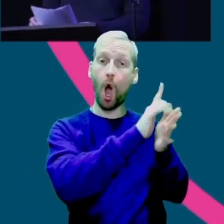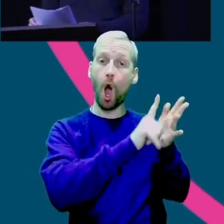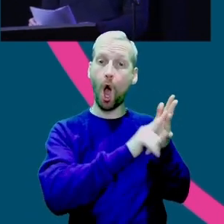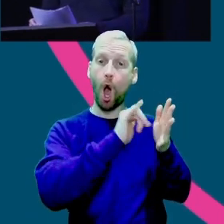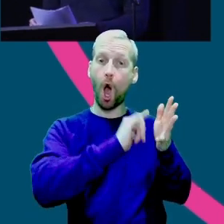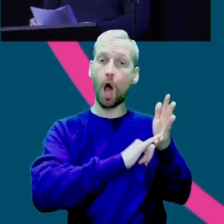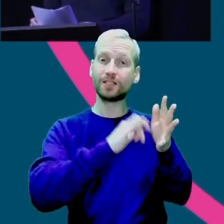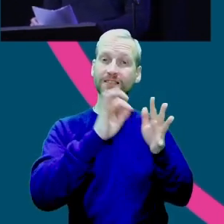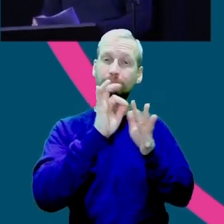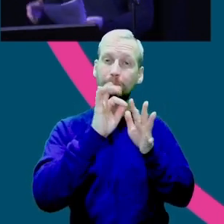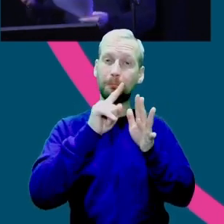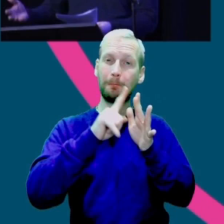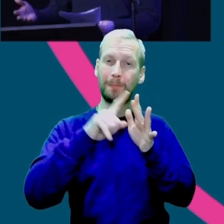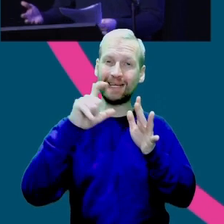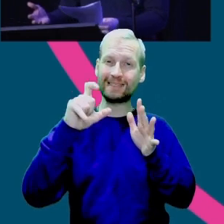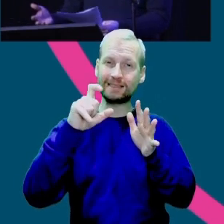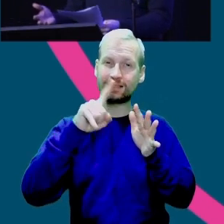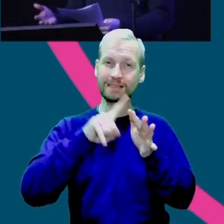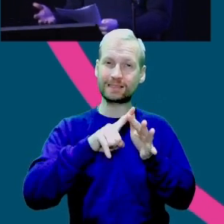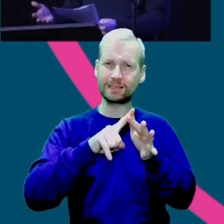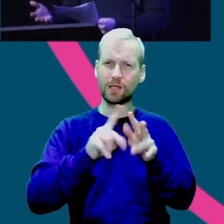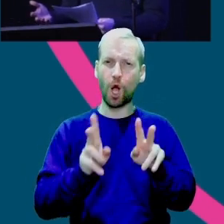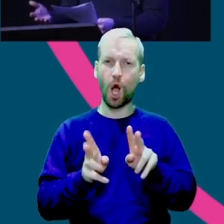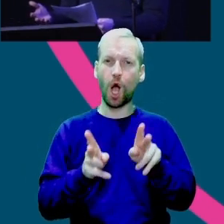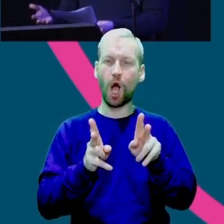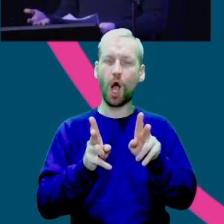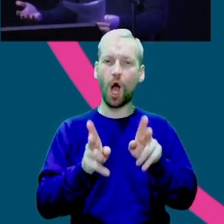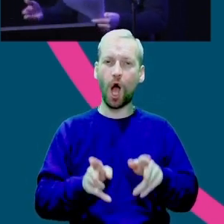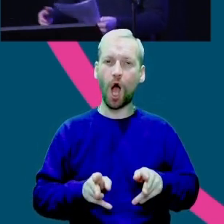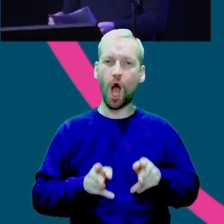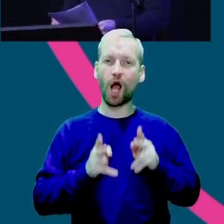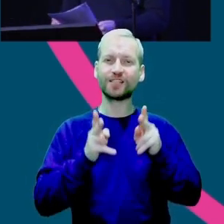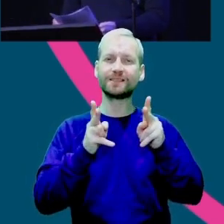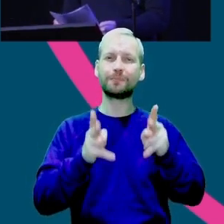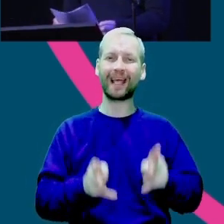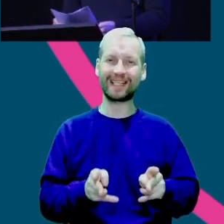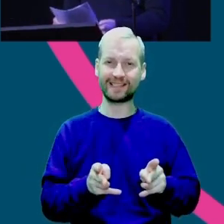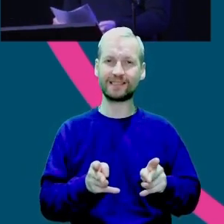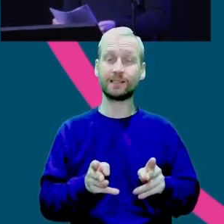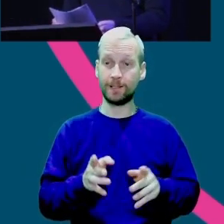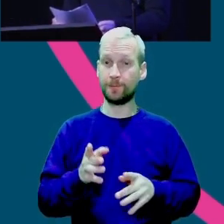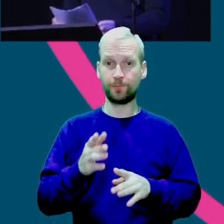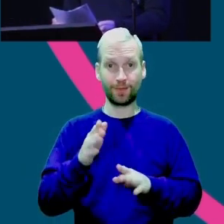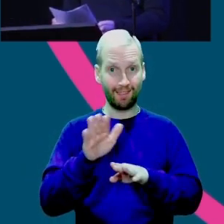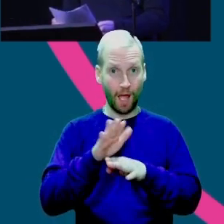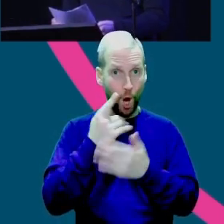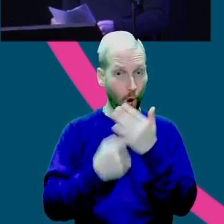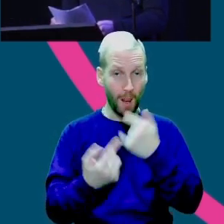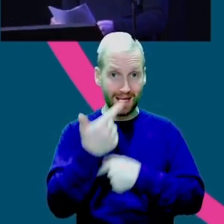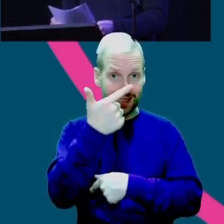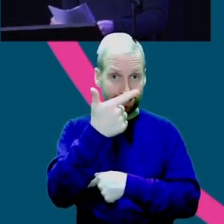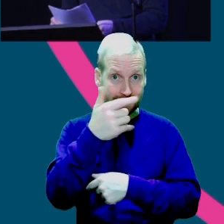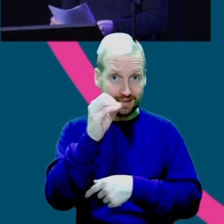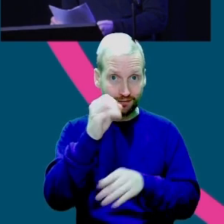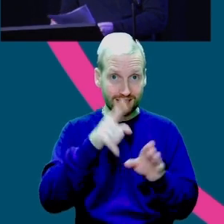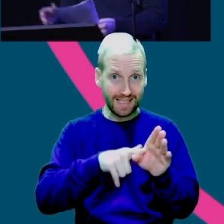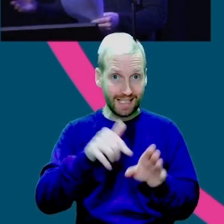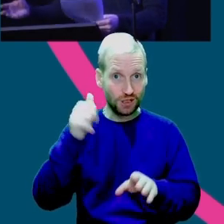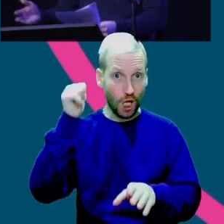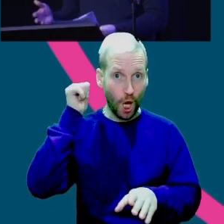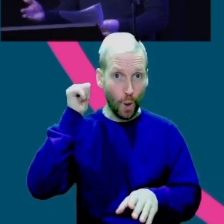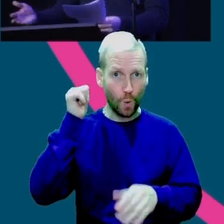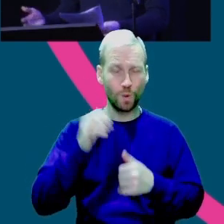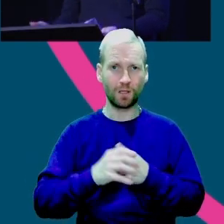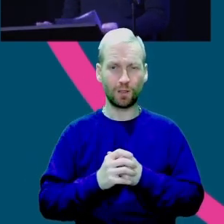first opened. Why do I mention that? That's only about 70 years ago. And